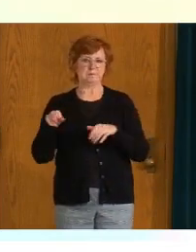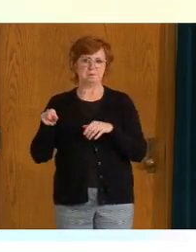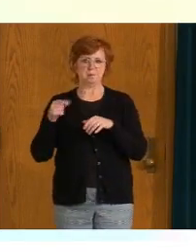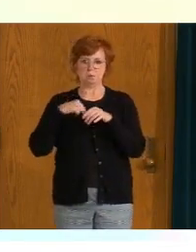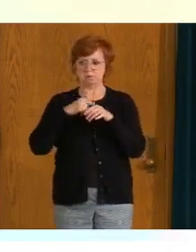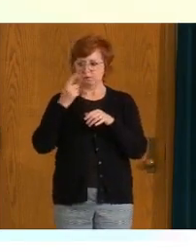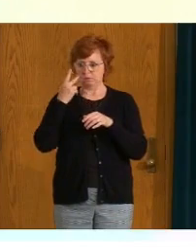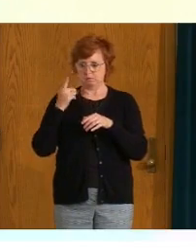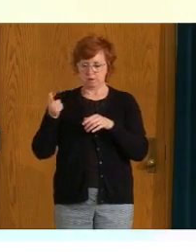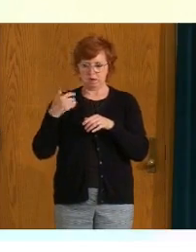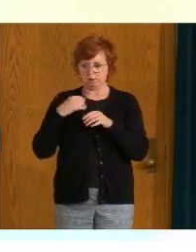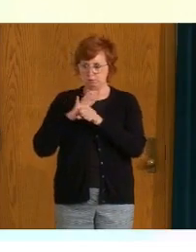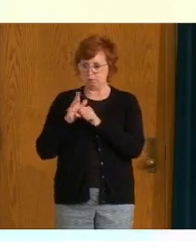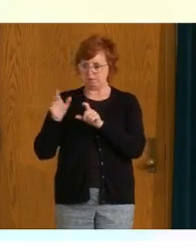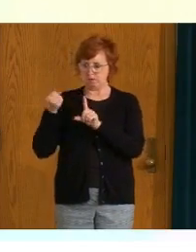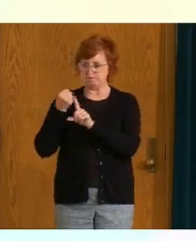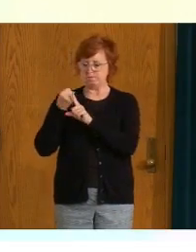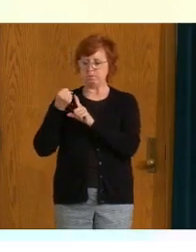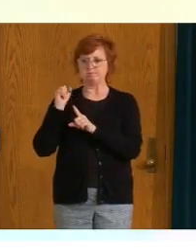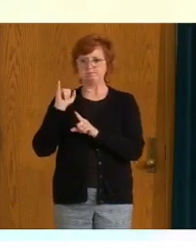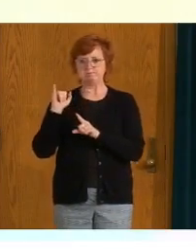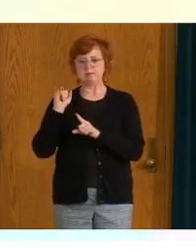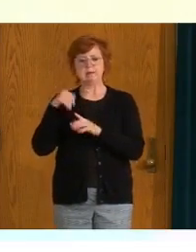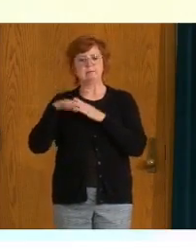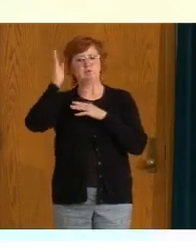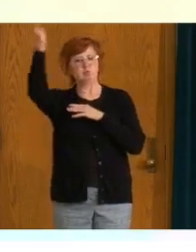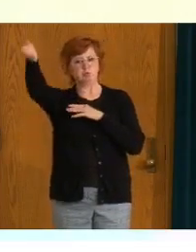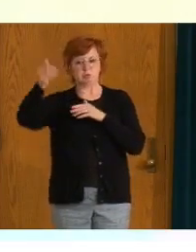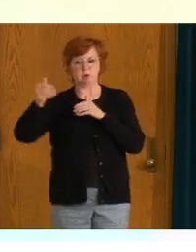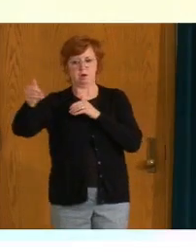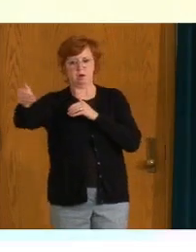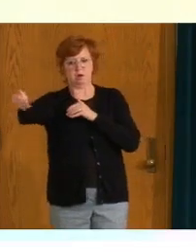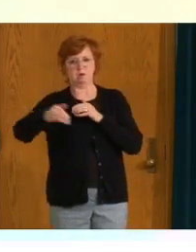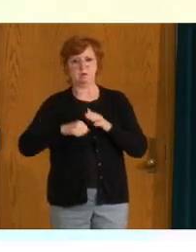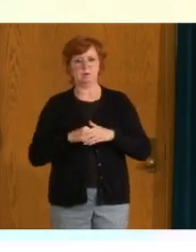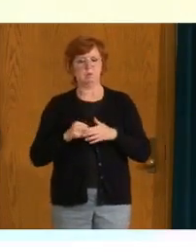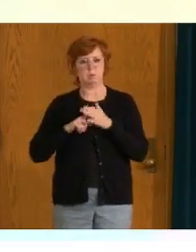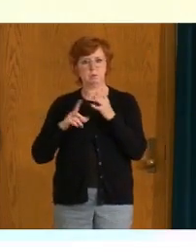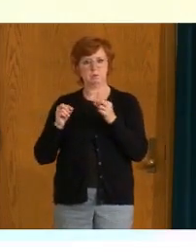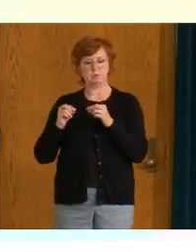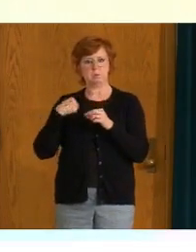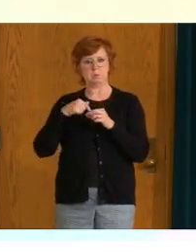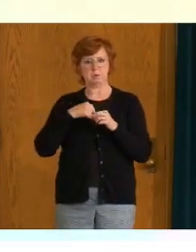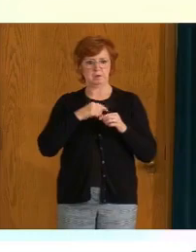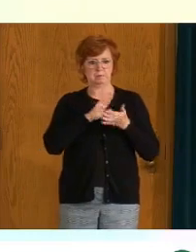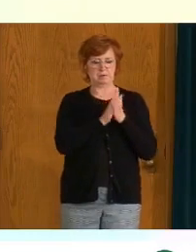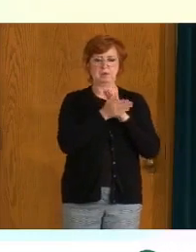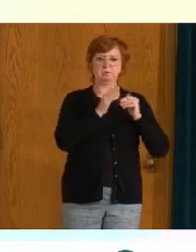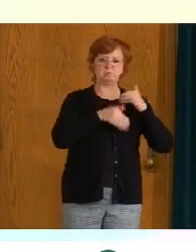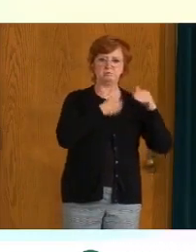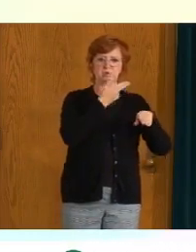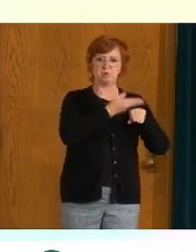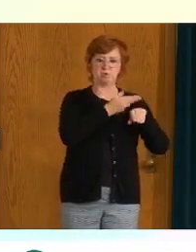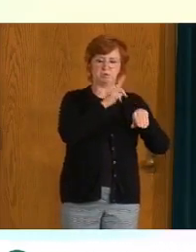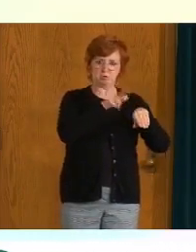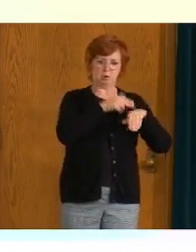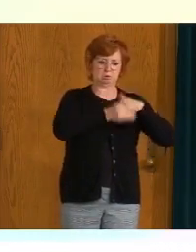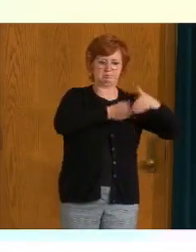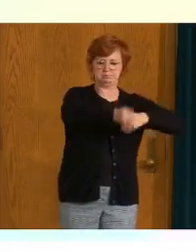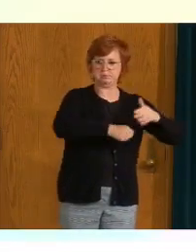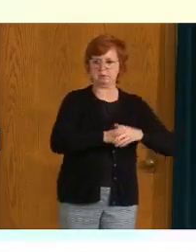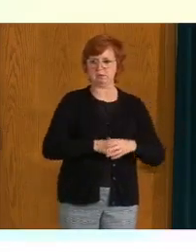responses, because the evidence is suggesting that as we get back to normal operations, people who are